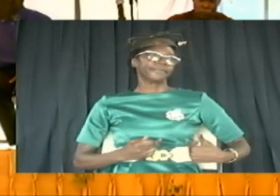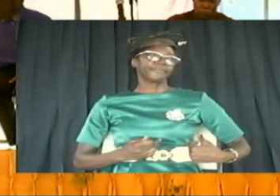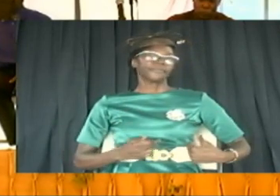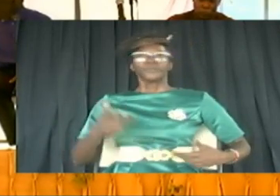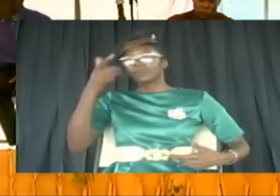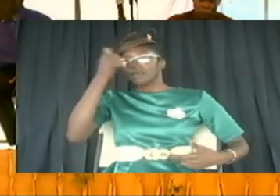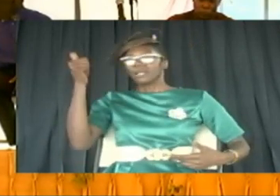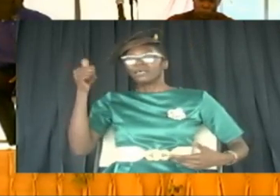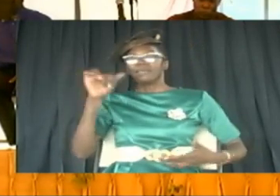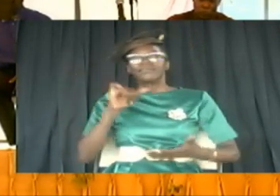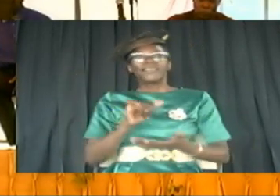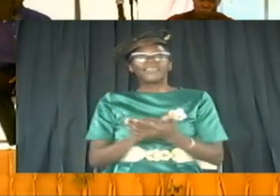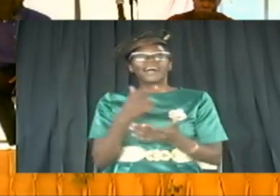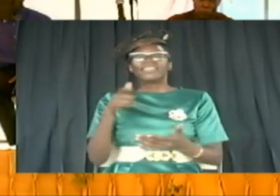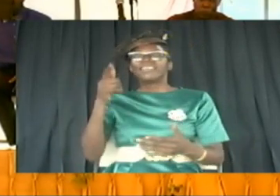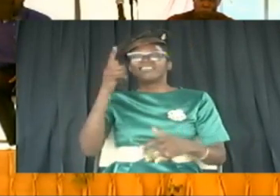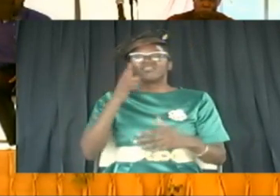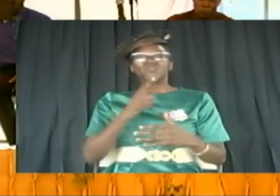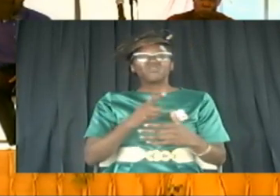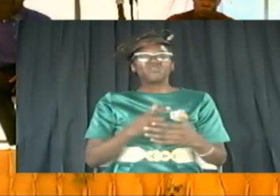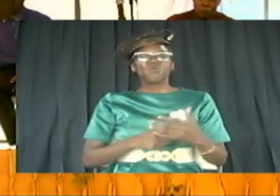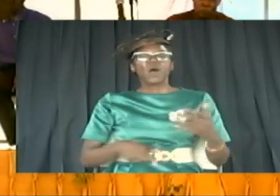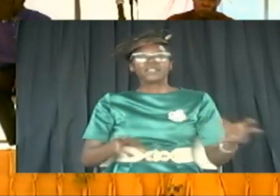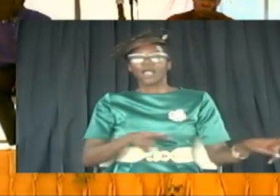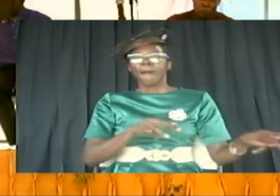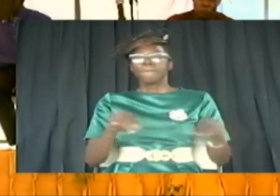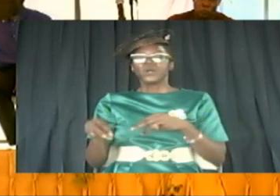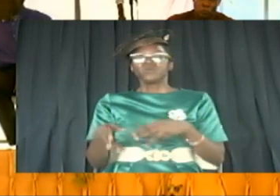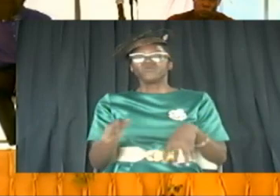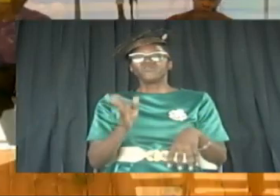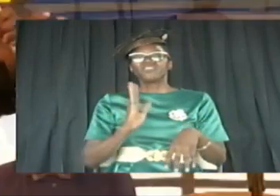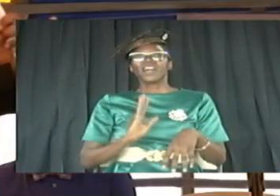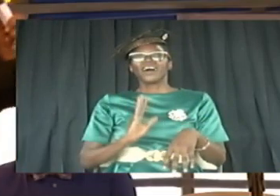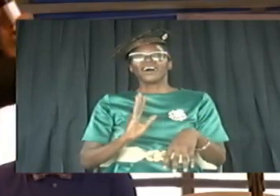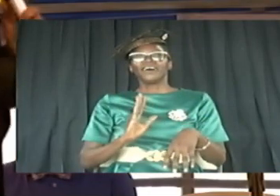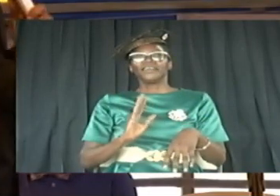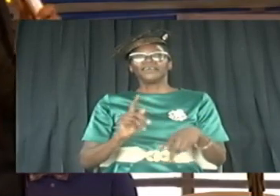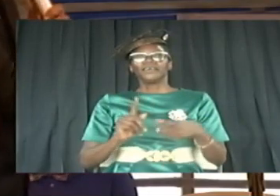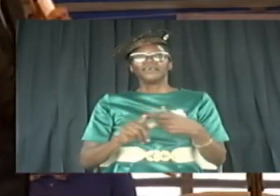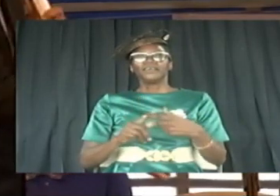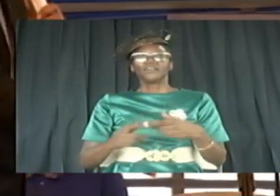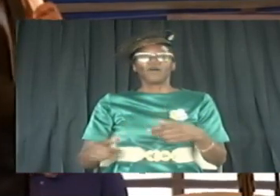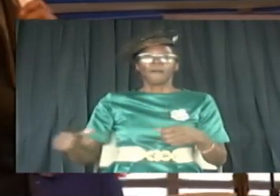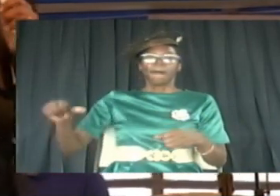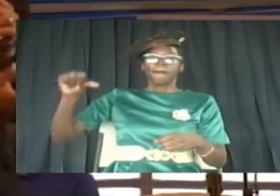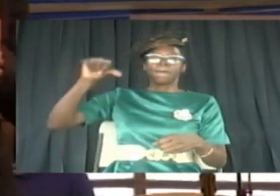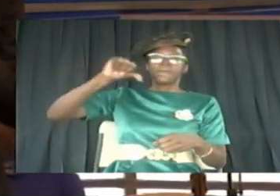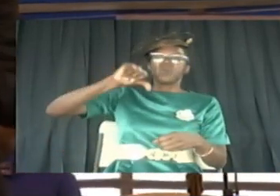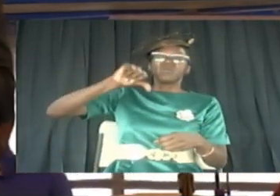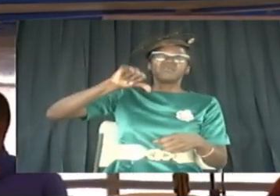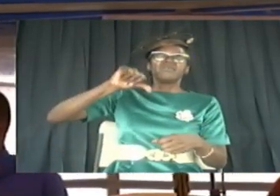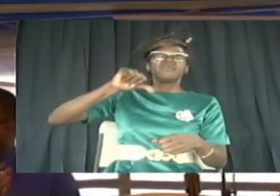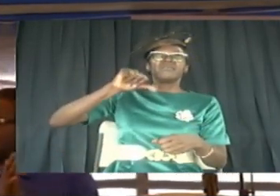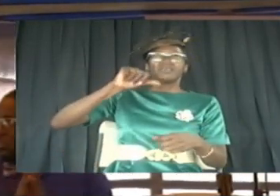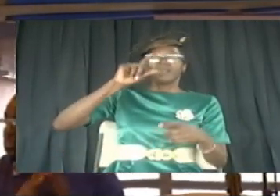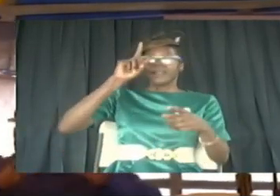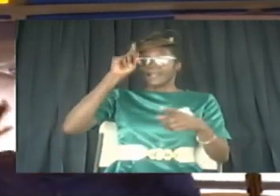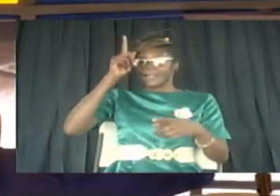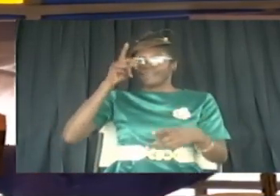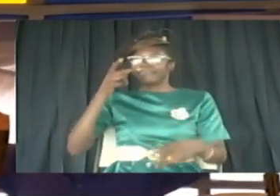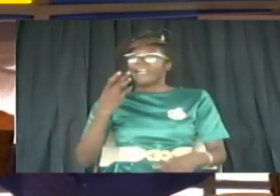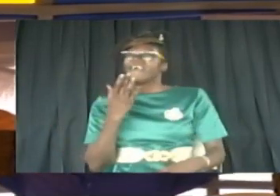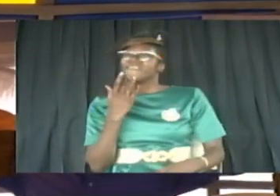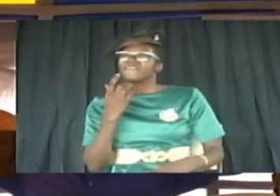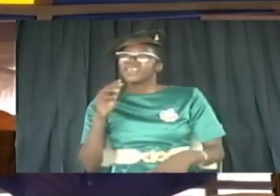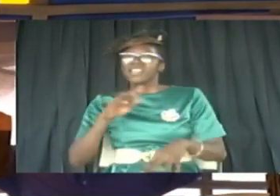Because that is what moves God to pouring out his favor upon us. So can